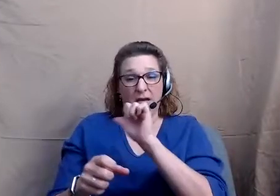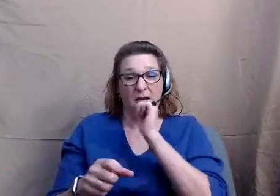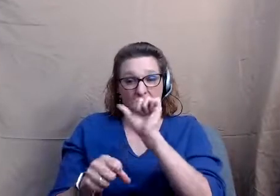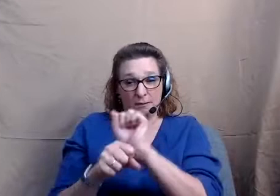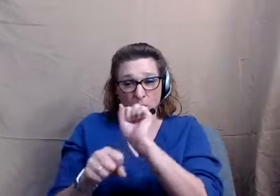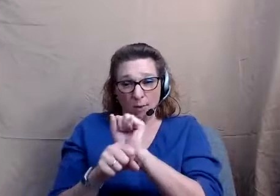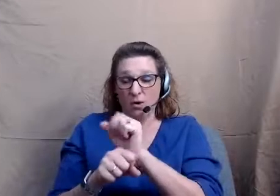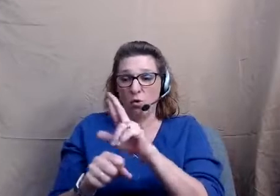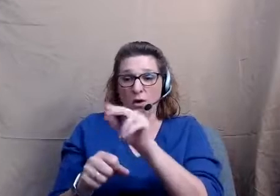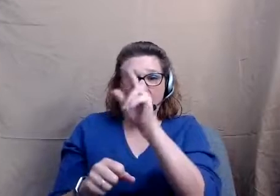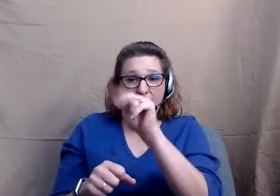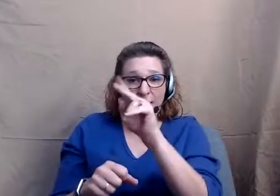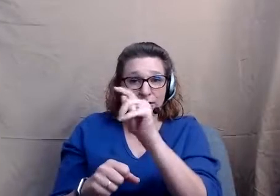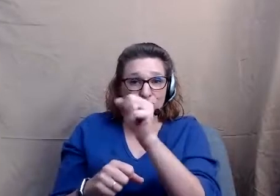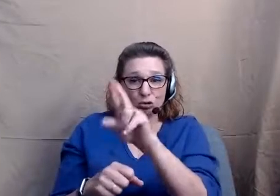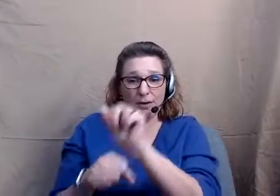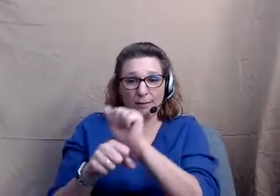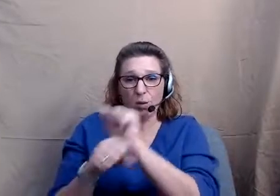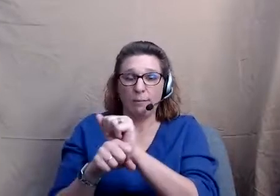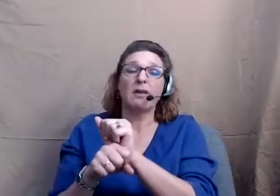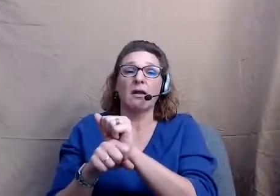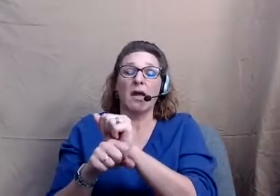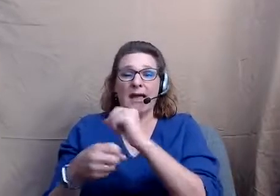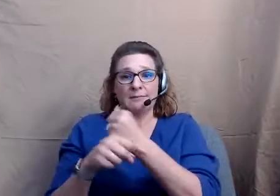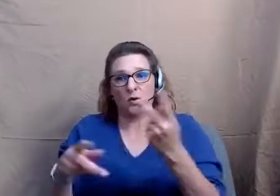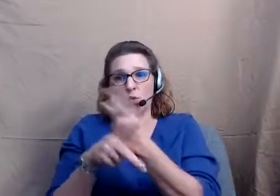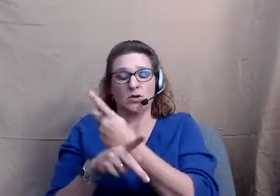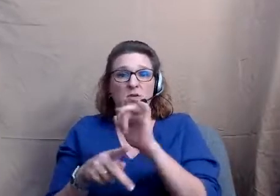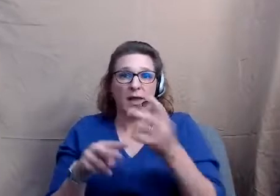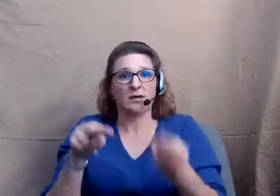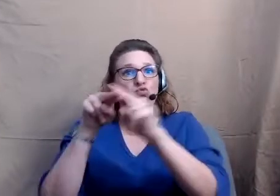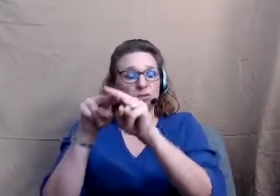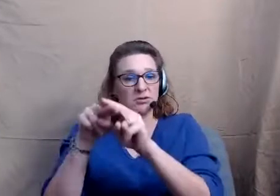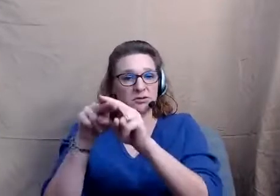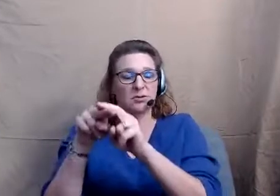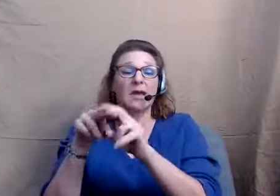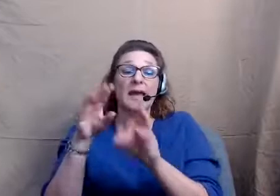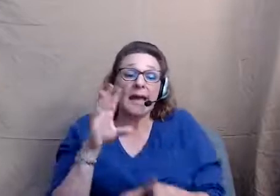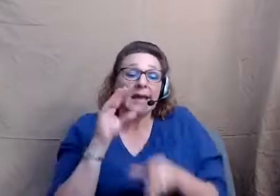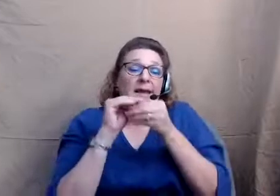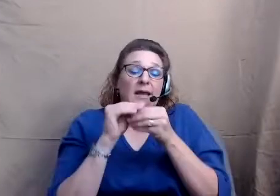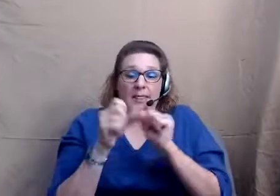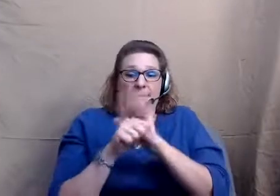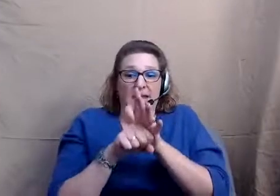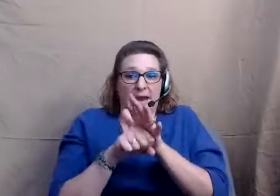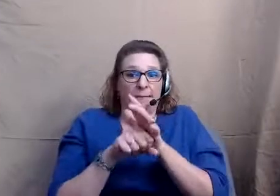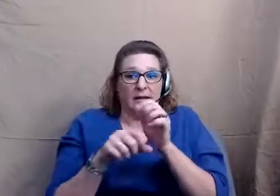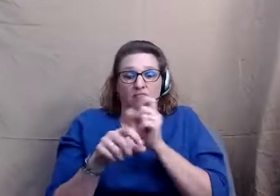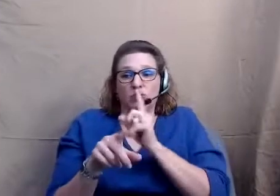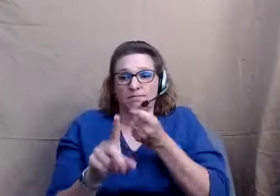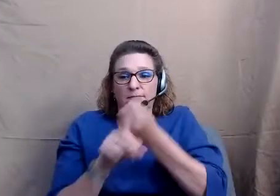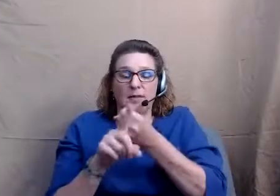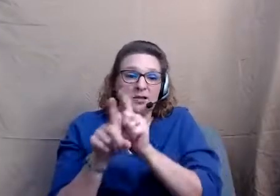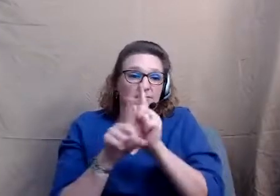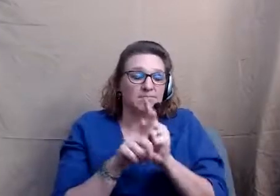bit surprising that the pandemic has increased rates of intimate partner violence. In addition to being isolated with somebody who might be